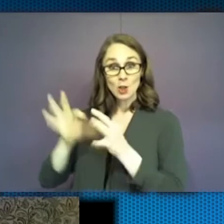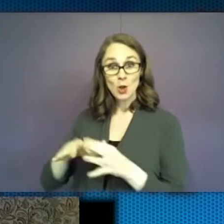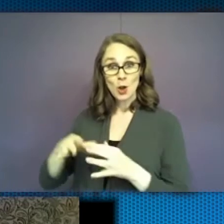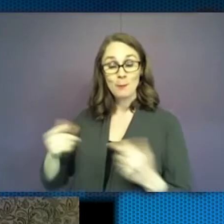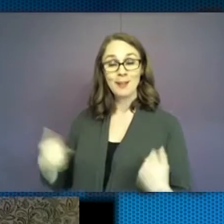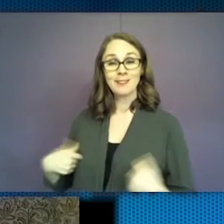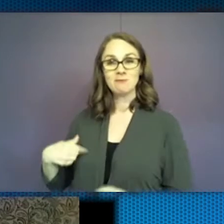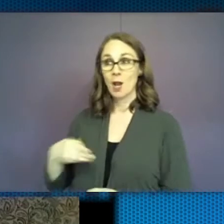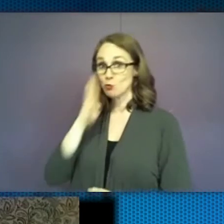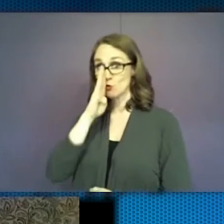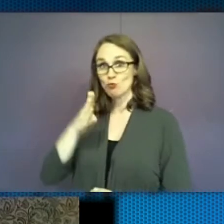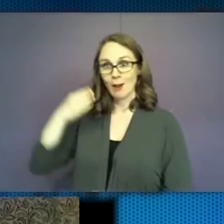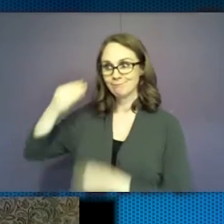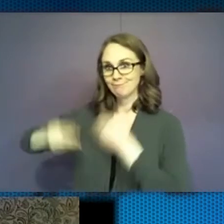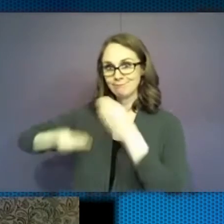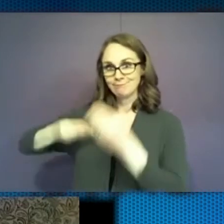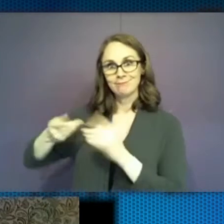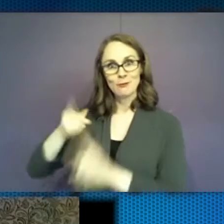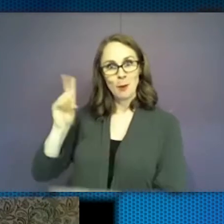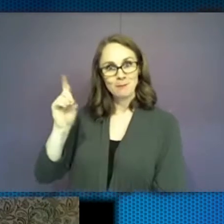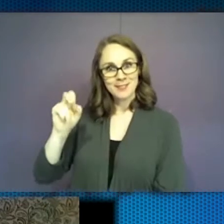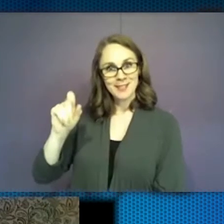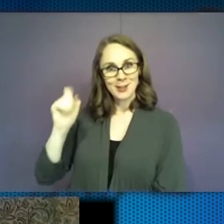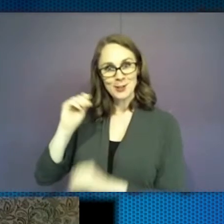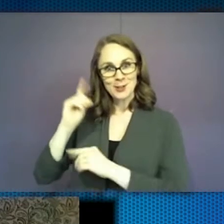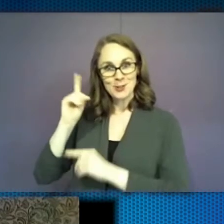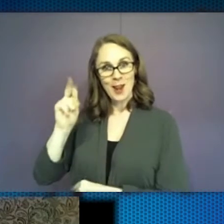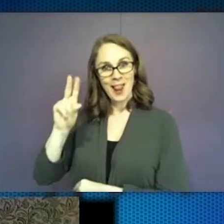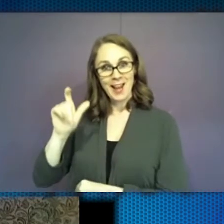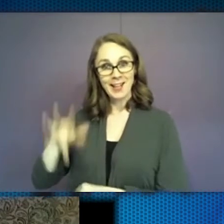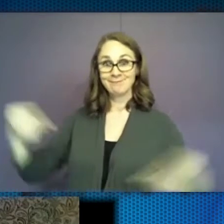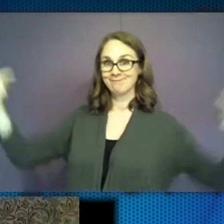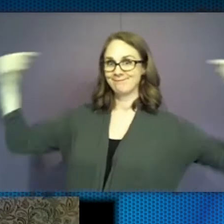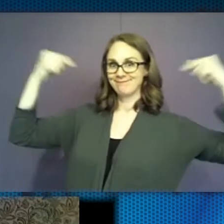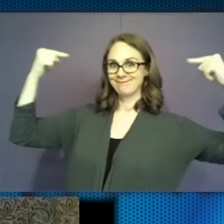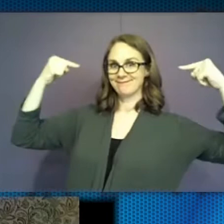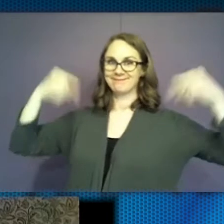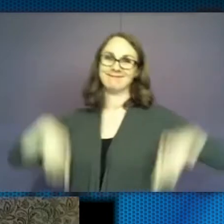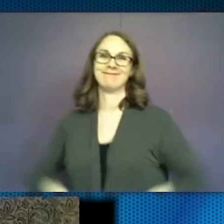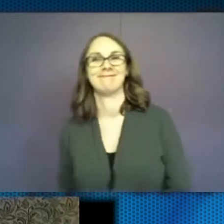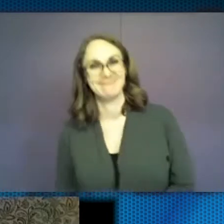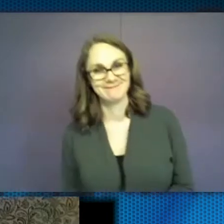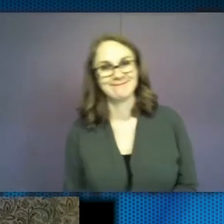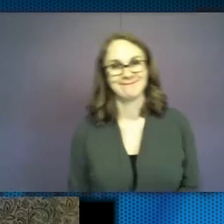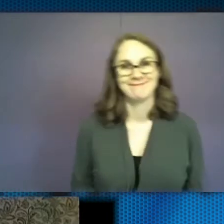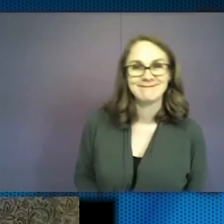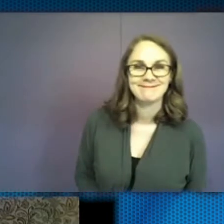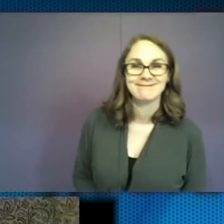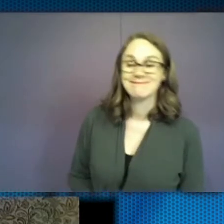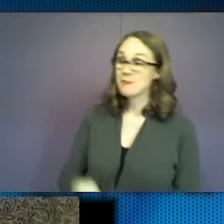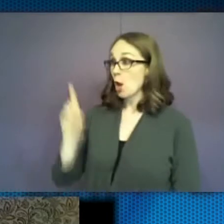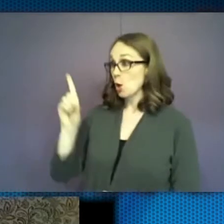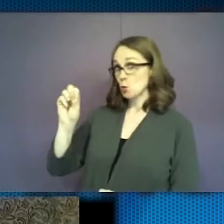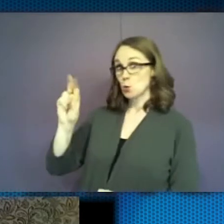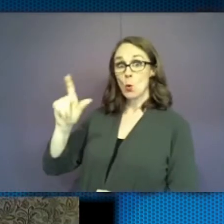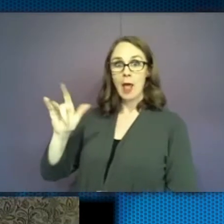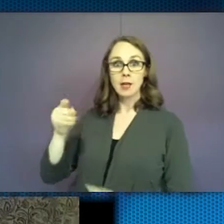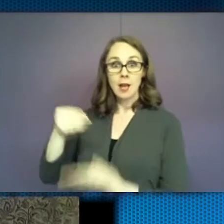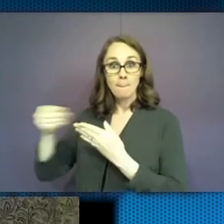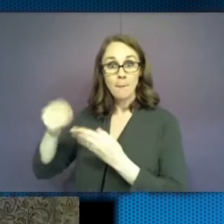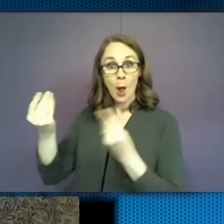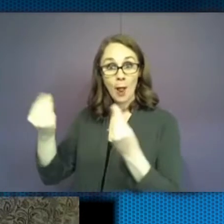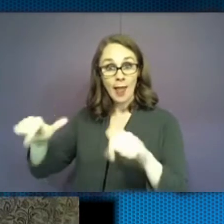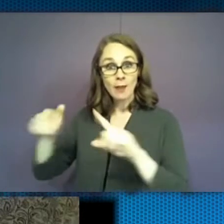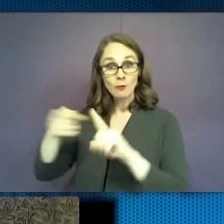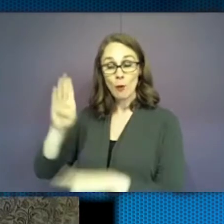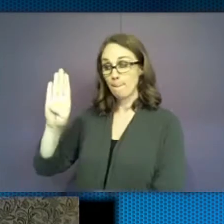direct descendant of Daniel Delaney. It's wonderful. So Mr. Delaney bought a large tract of land from